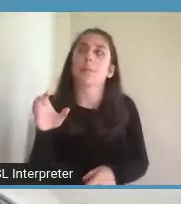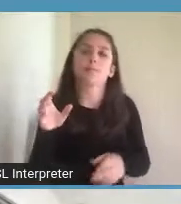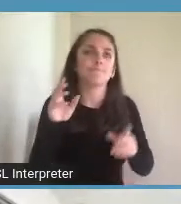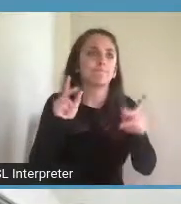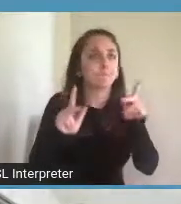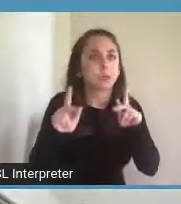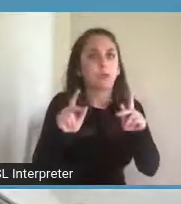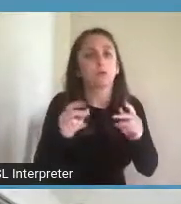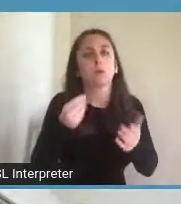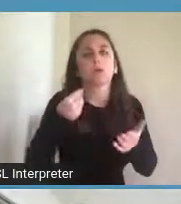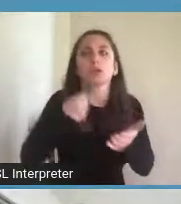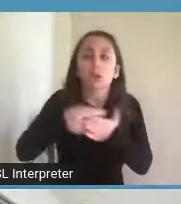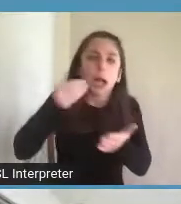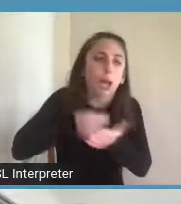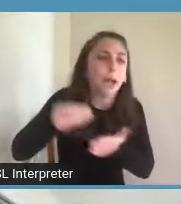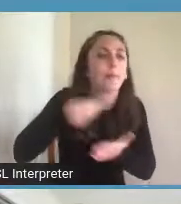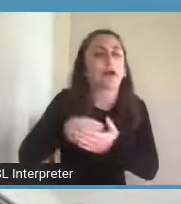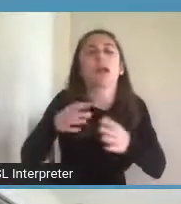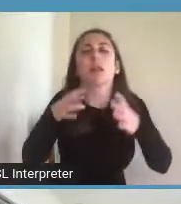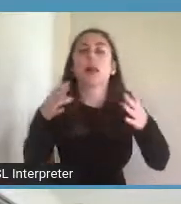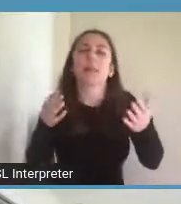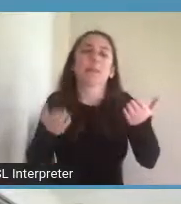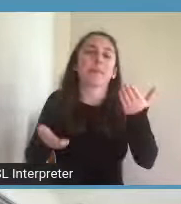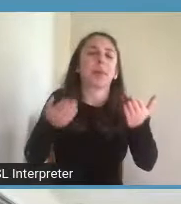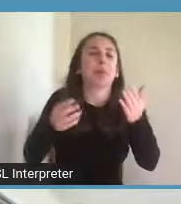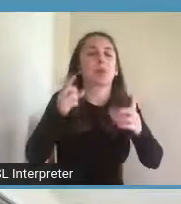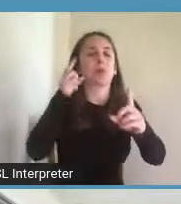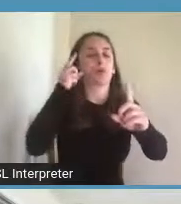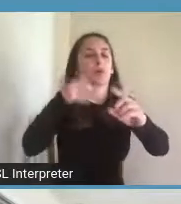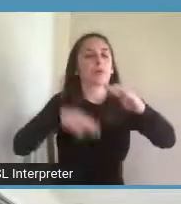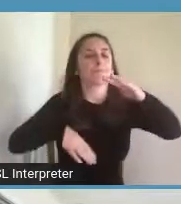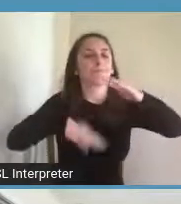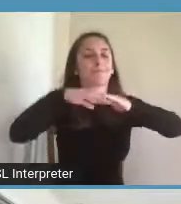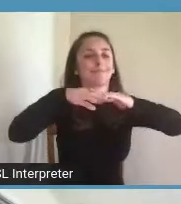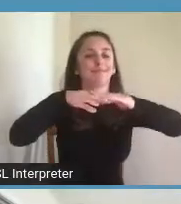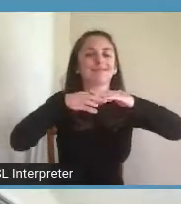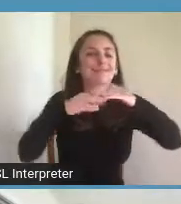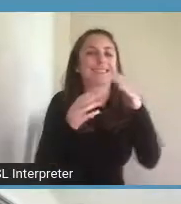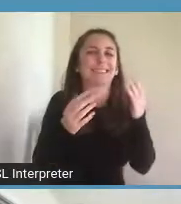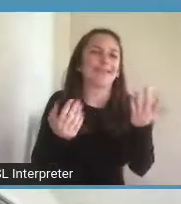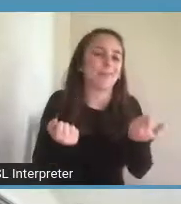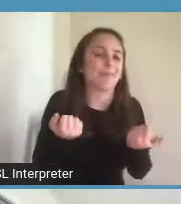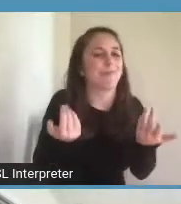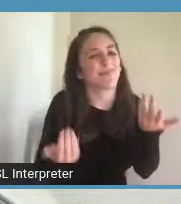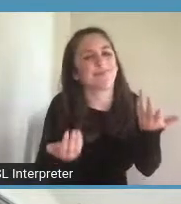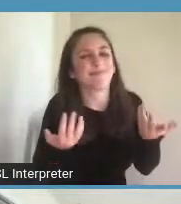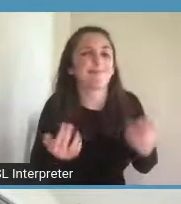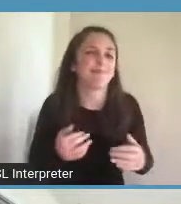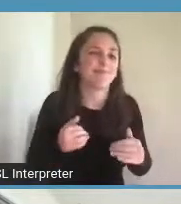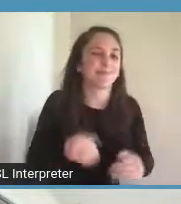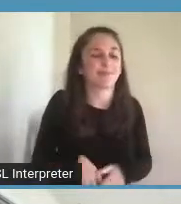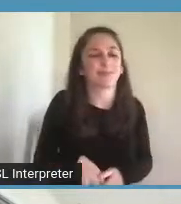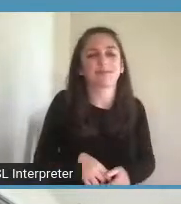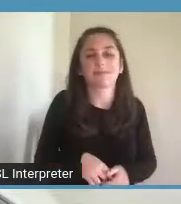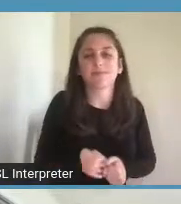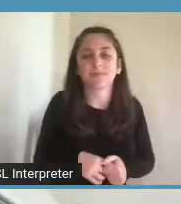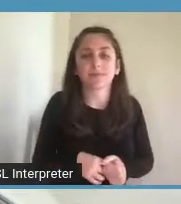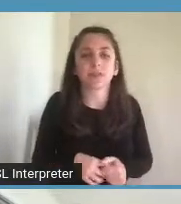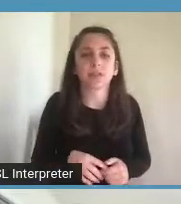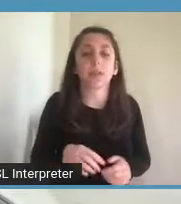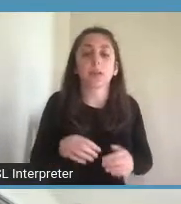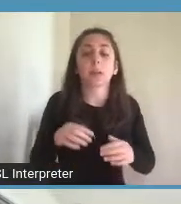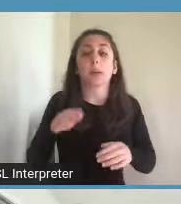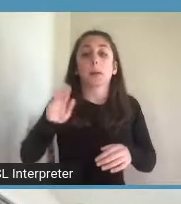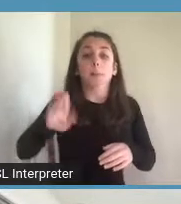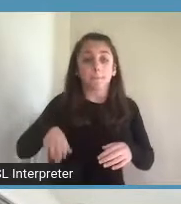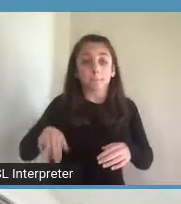achieve our goal. But this really helps us see super quickly how close are we. The other one I want to point out is on the bottom right here, the site conversion